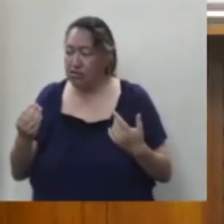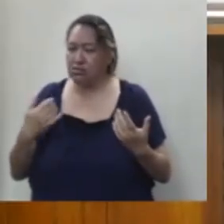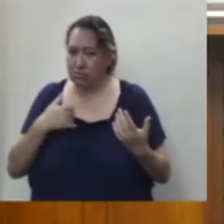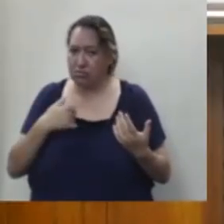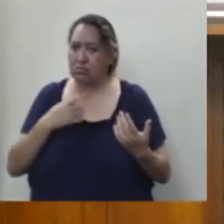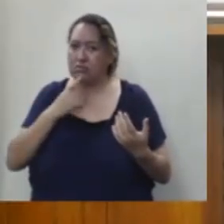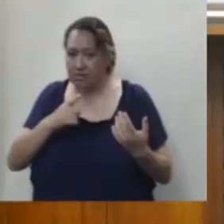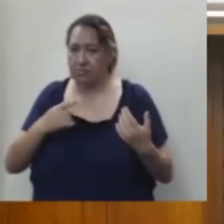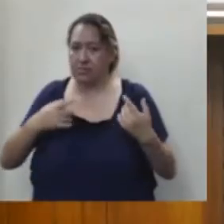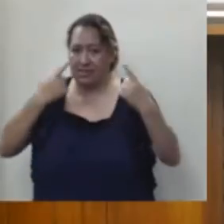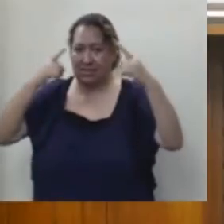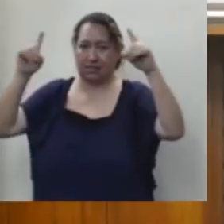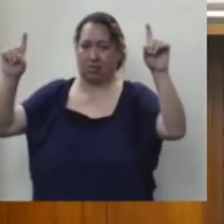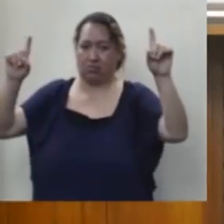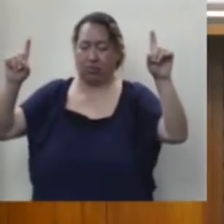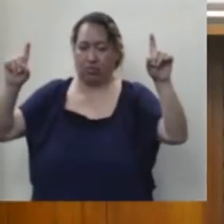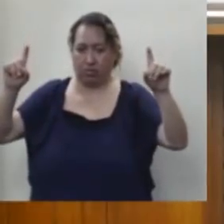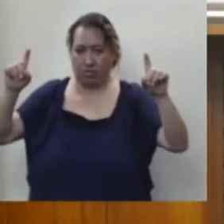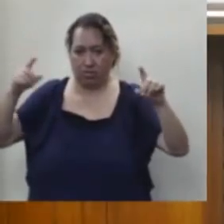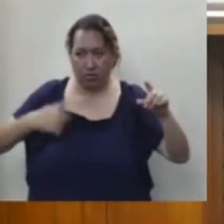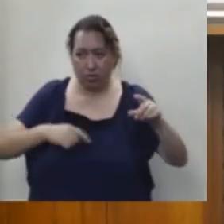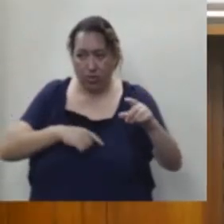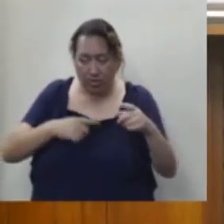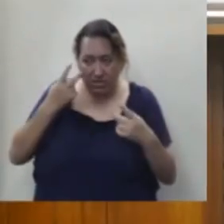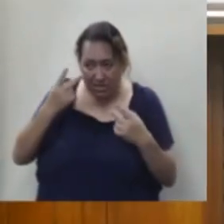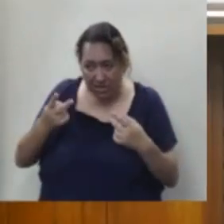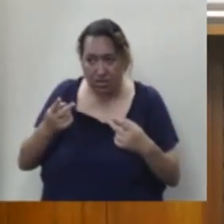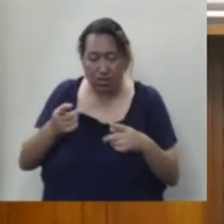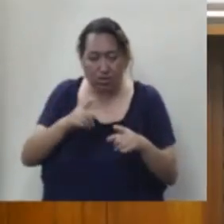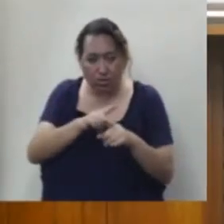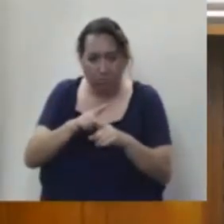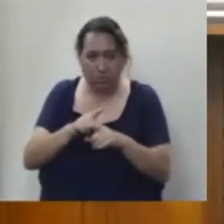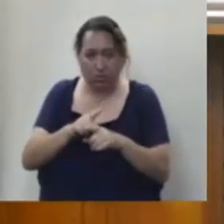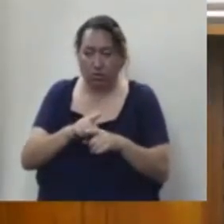as we have seen through the journey that we've already gone through,